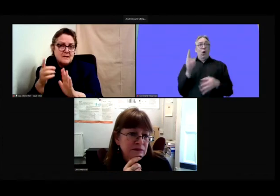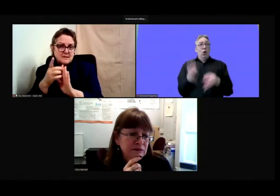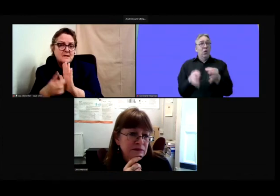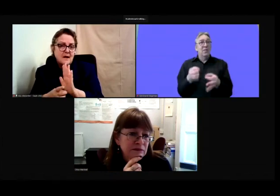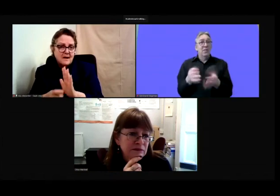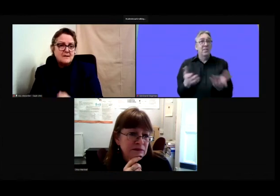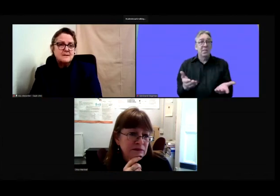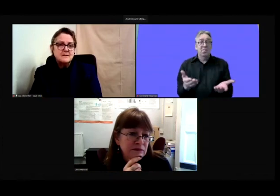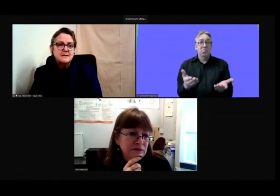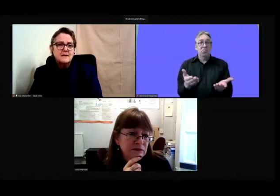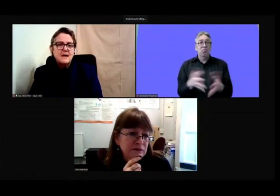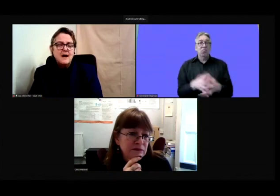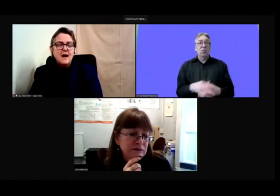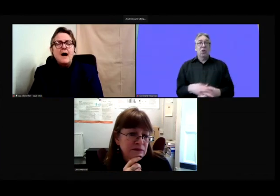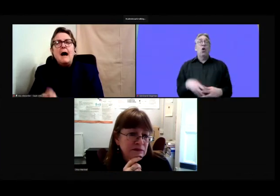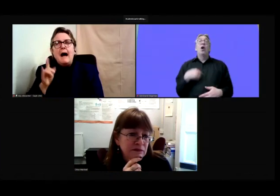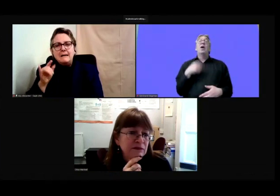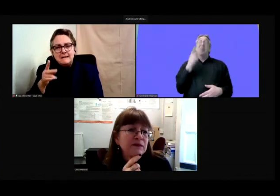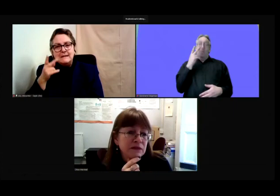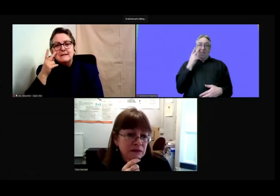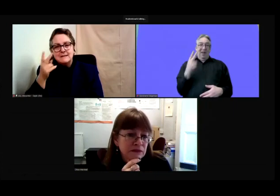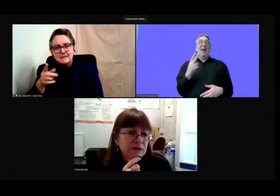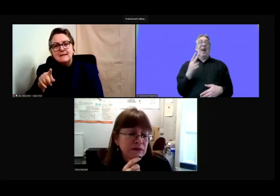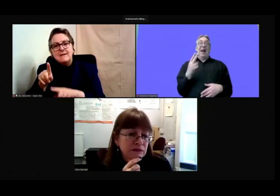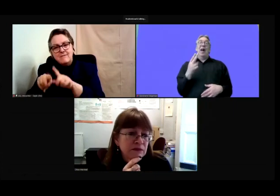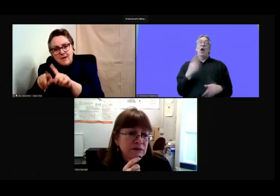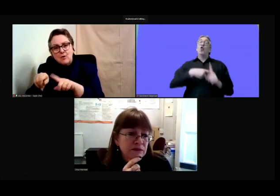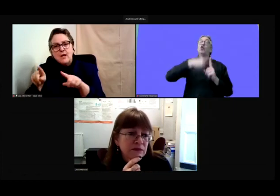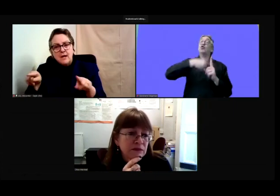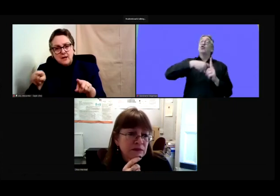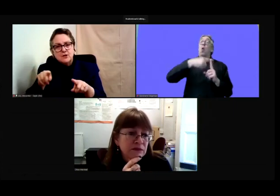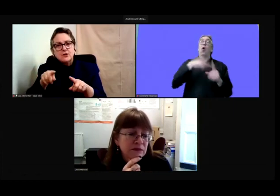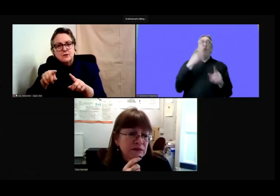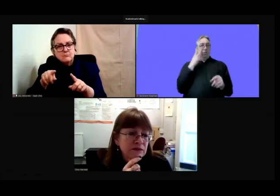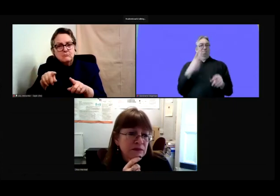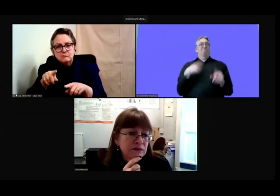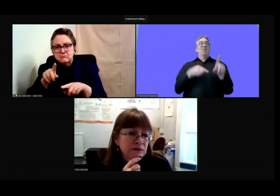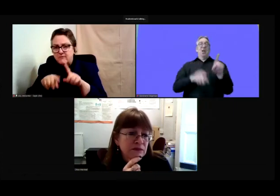I did see variation in the scores. I think it